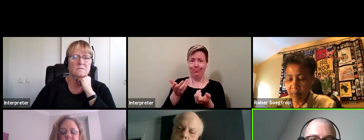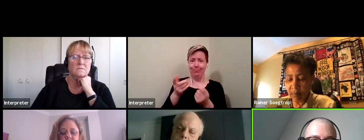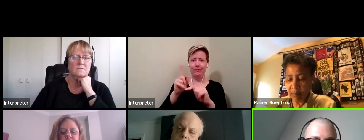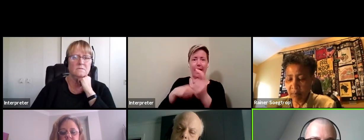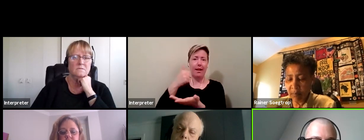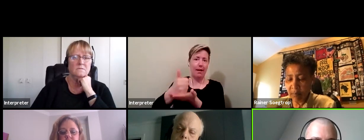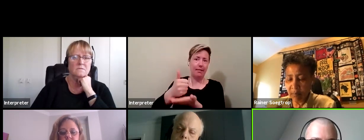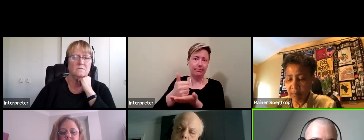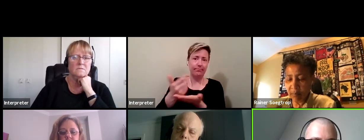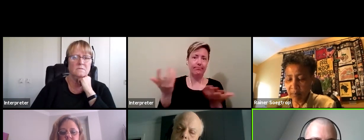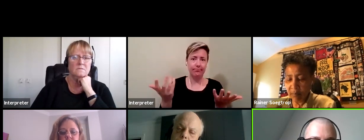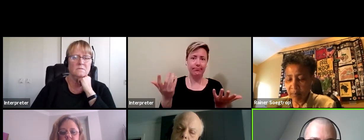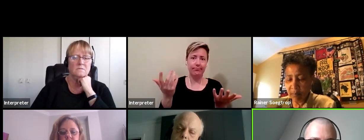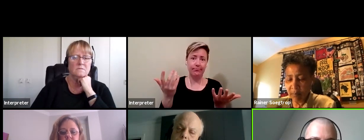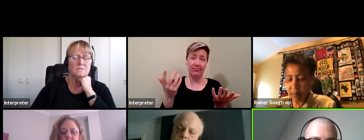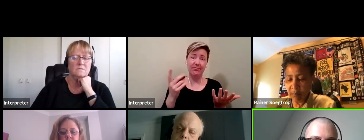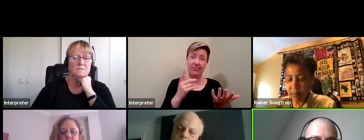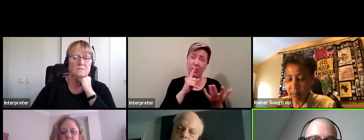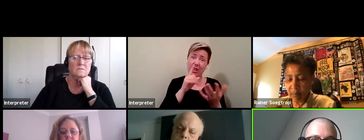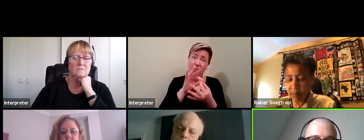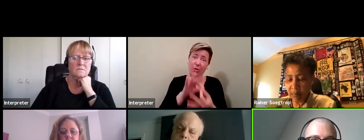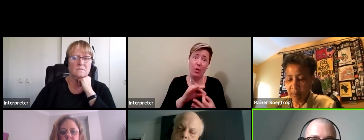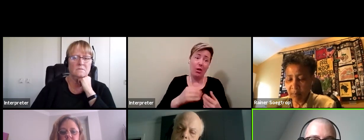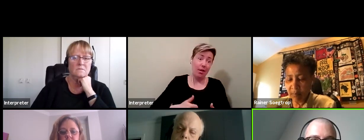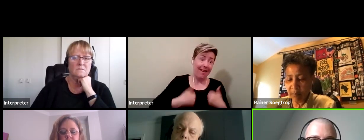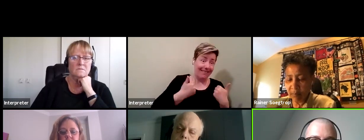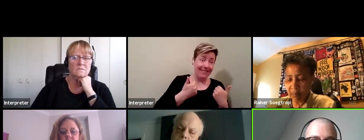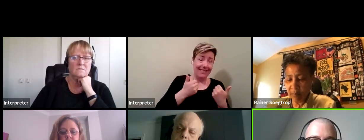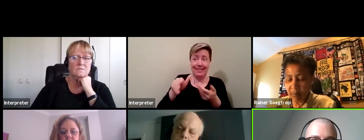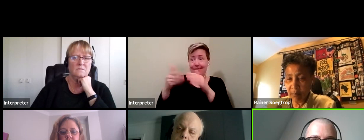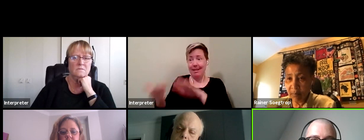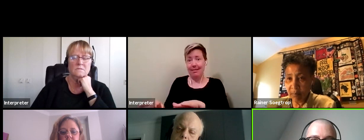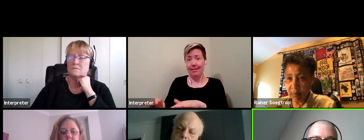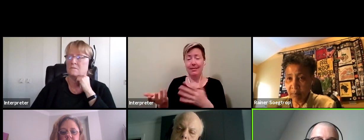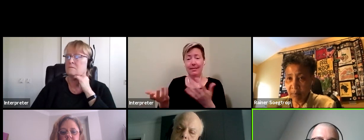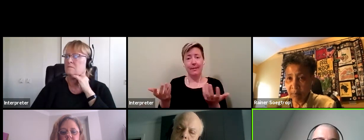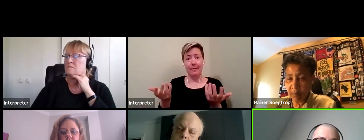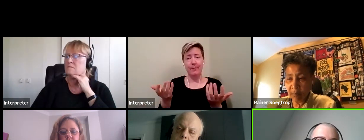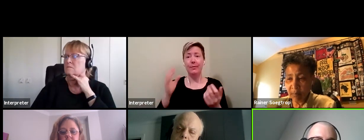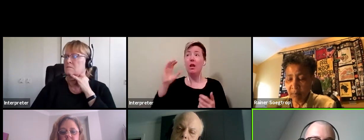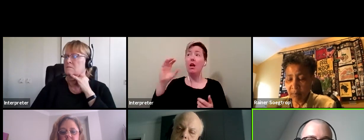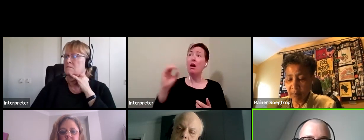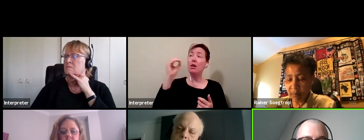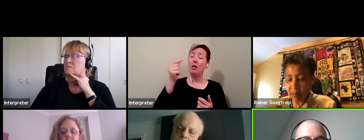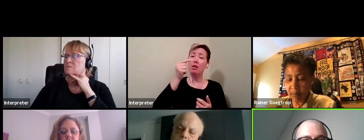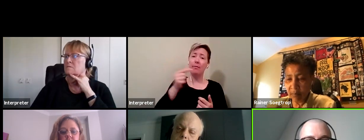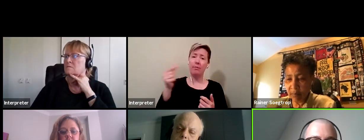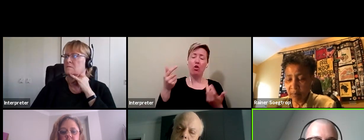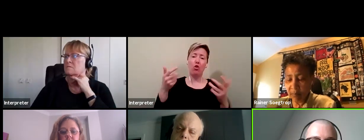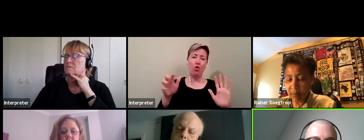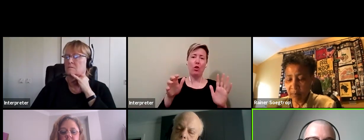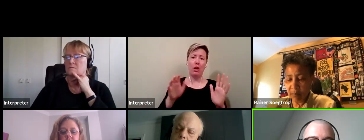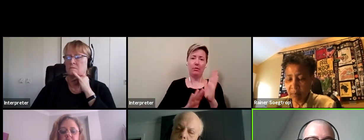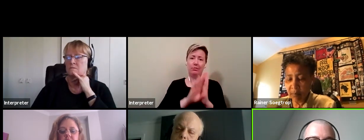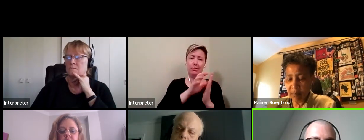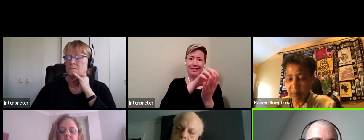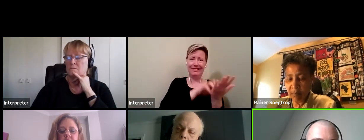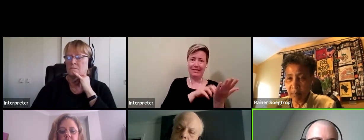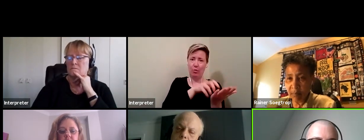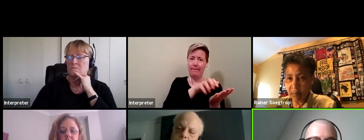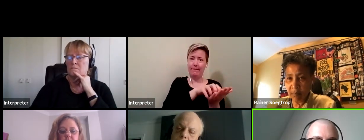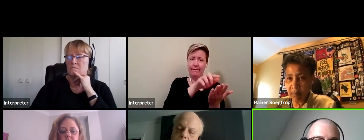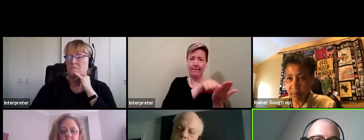These are decisions about life and death. The Ontario government has developed a draft document that provides a framework for